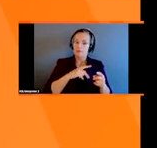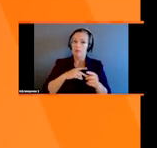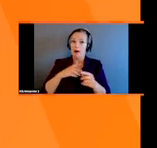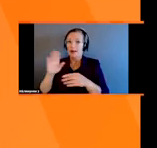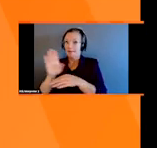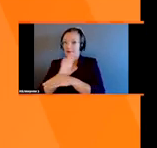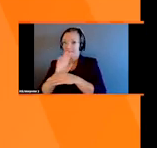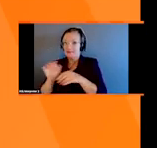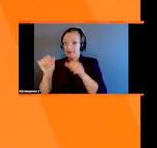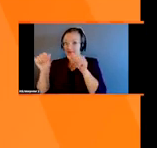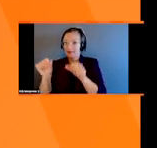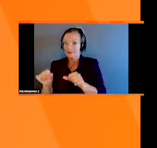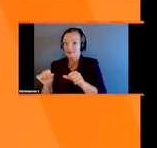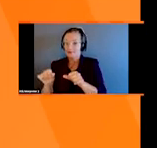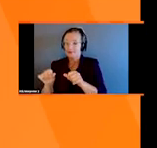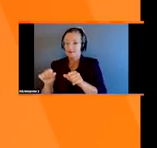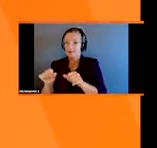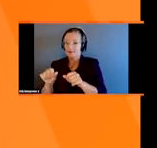Weird.